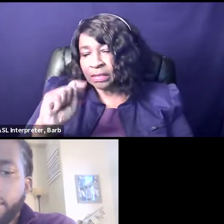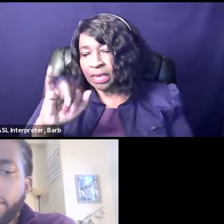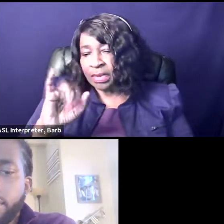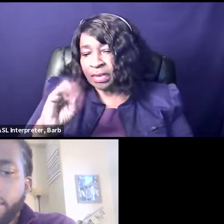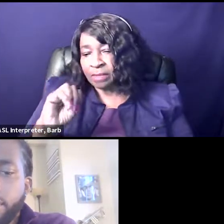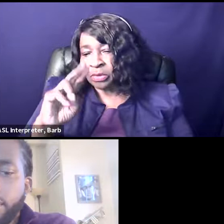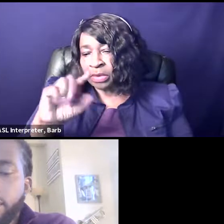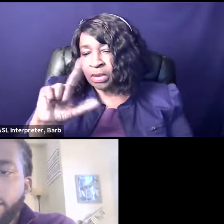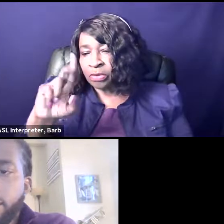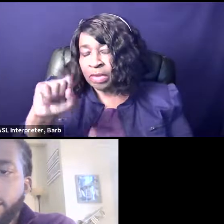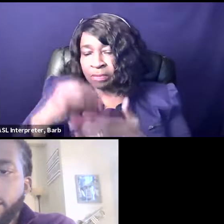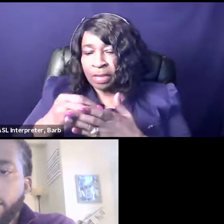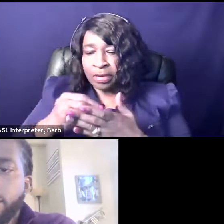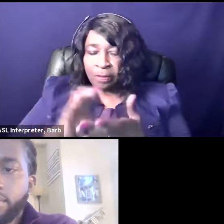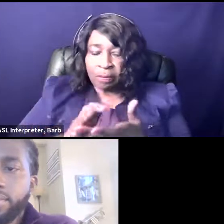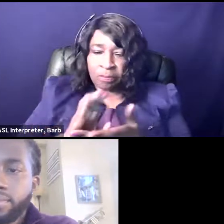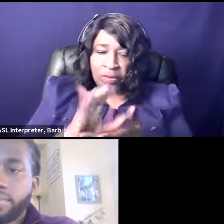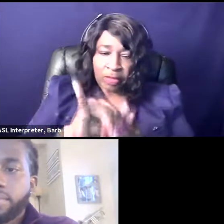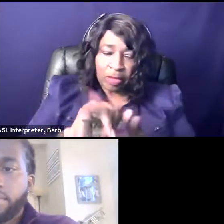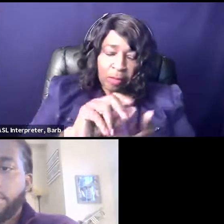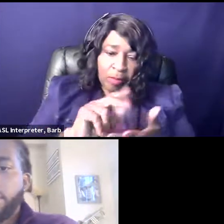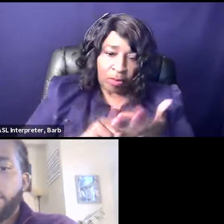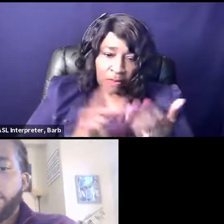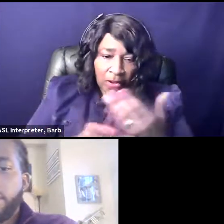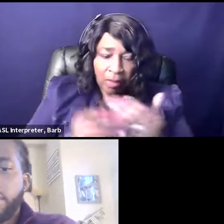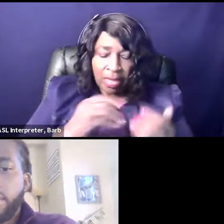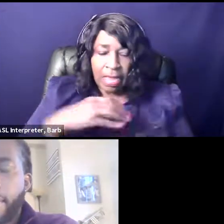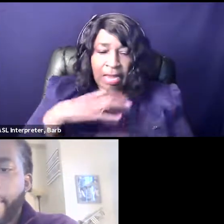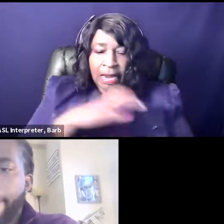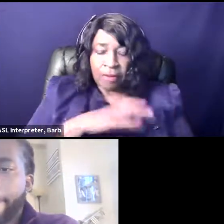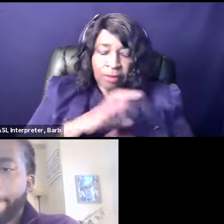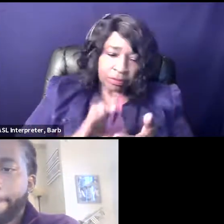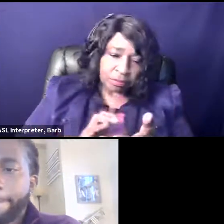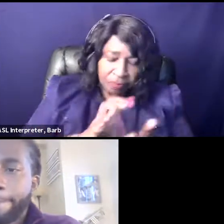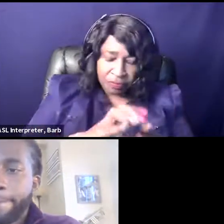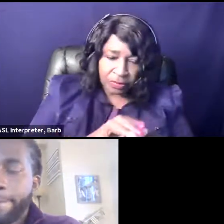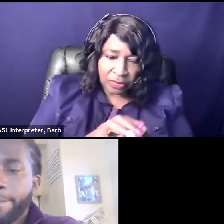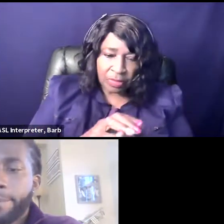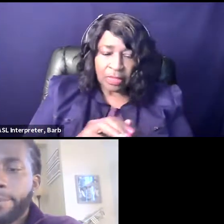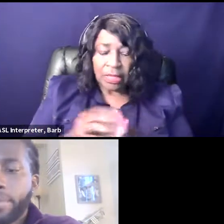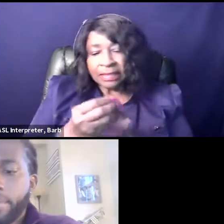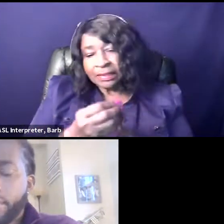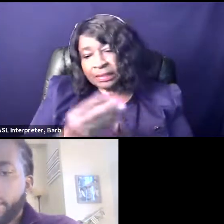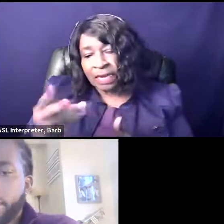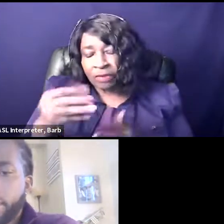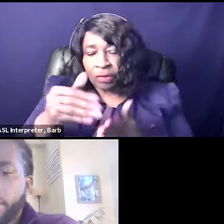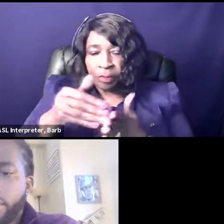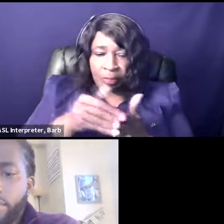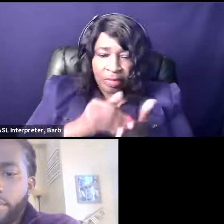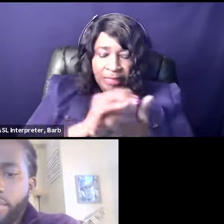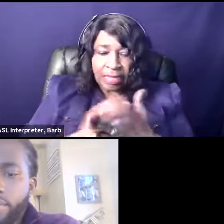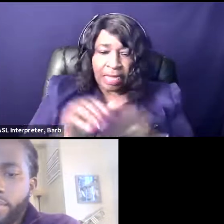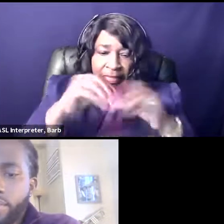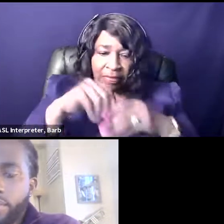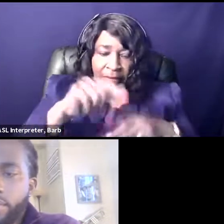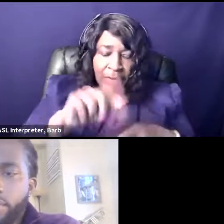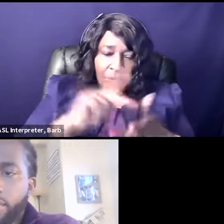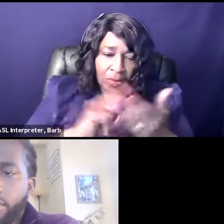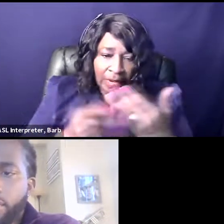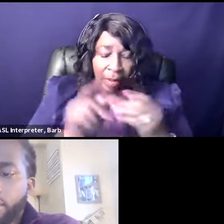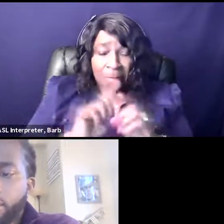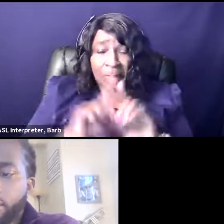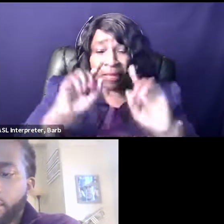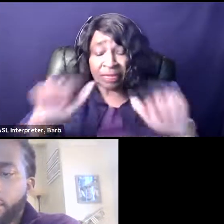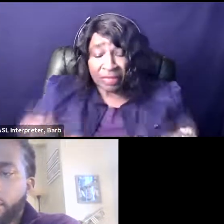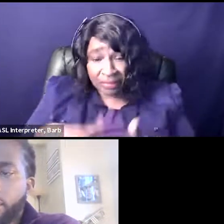couple $2 billion into that program. The challenge has been, because there are moratoriums,